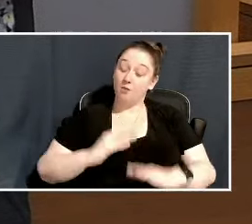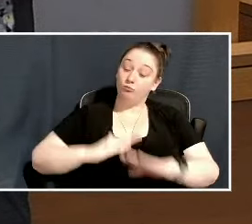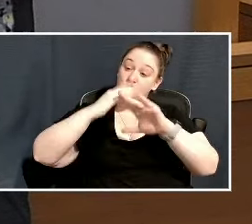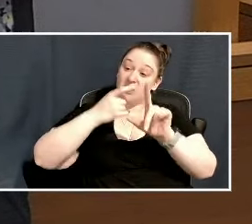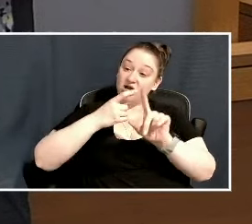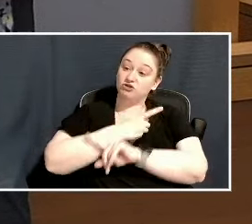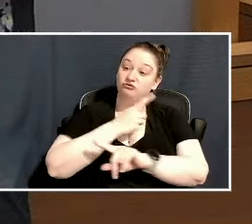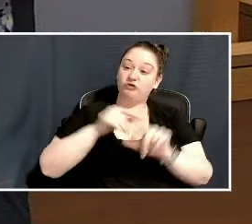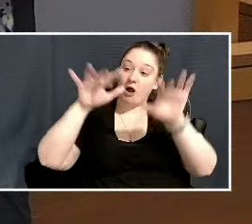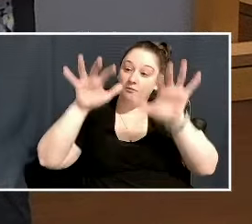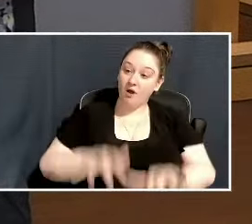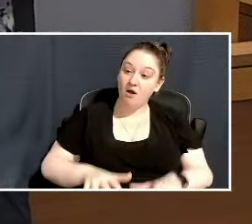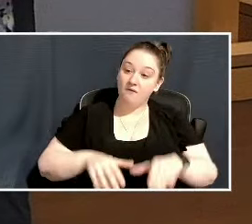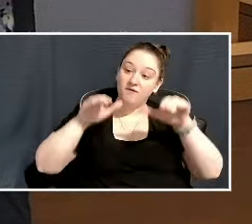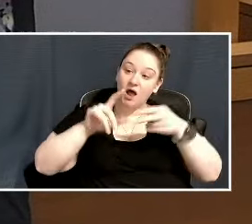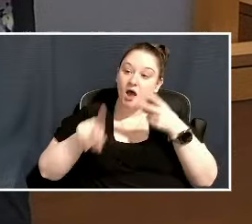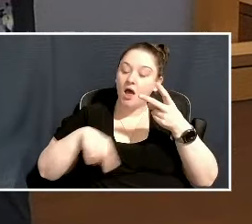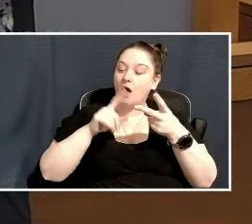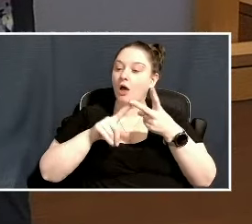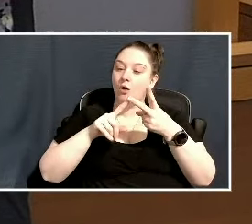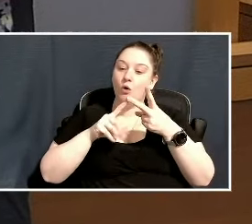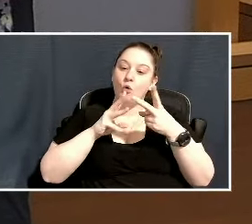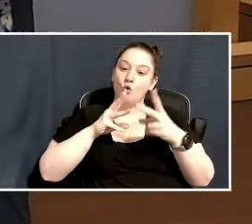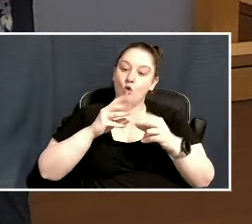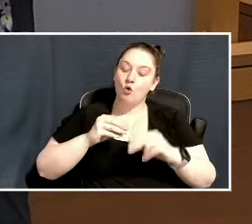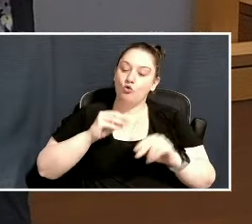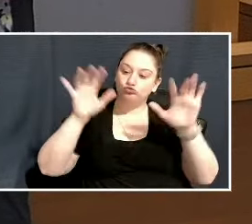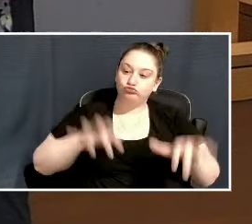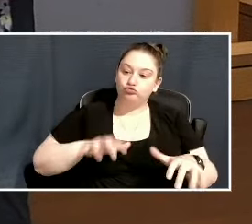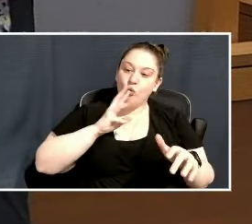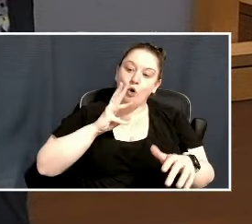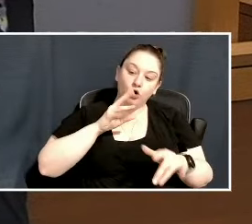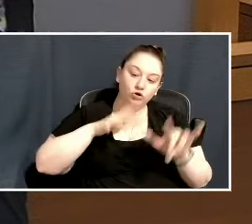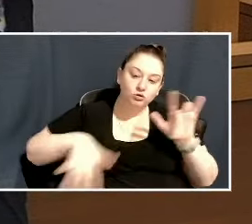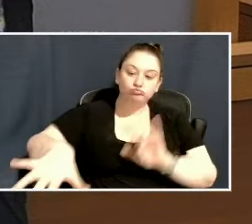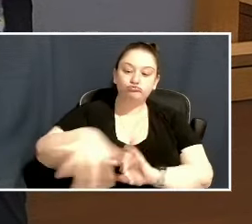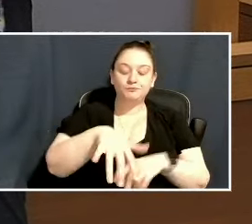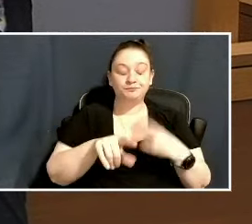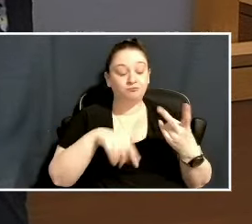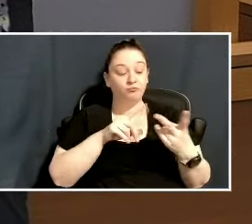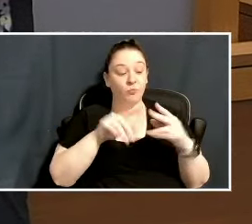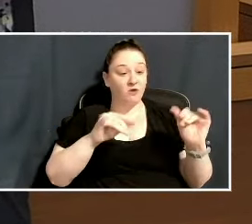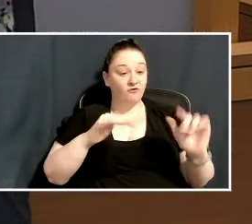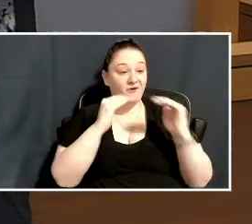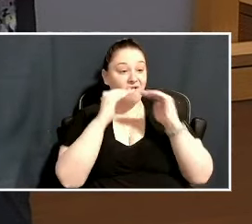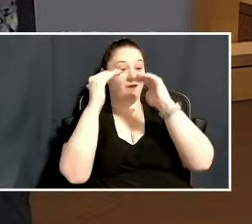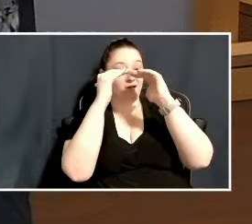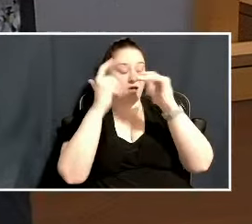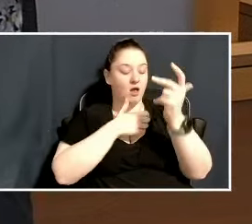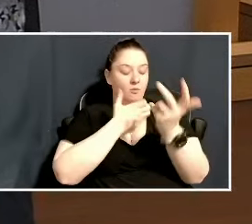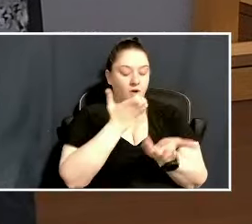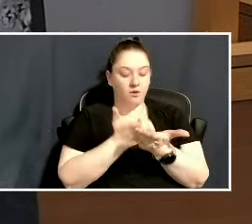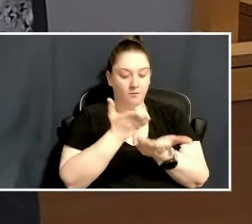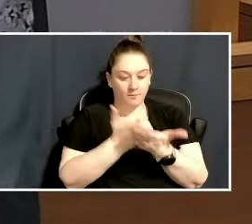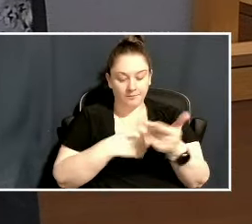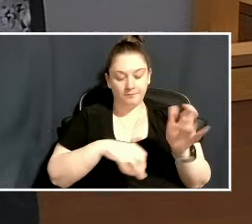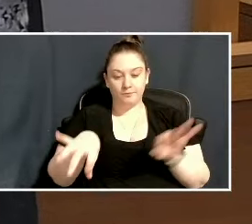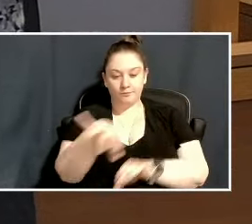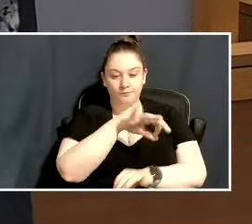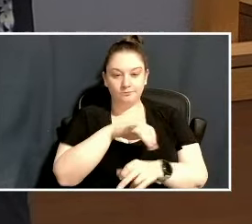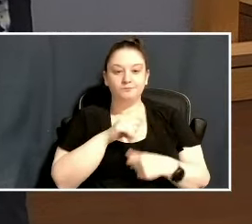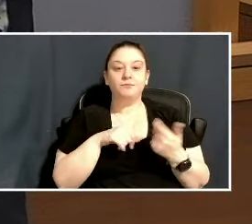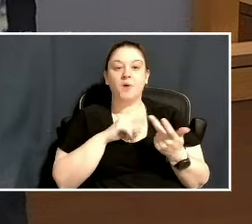stormwater, to providing cost savings and economic benefit to local economies, and whereas, despite